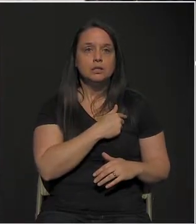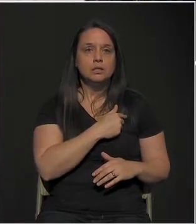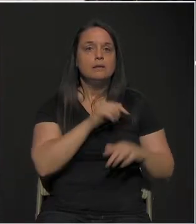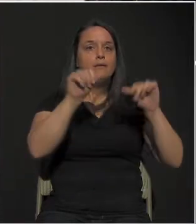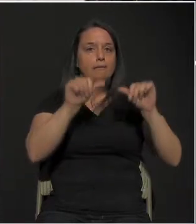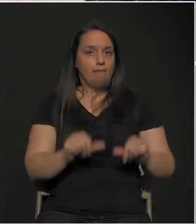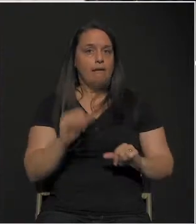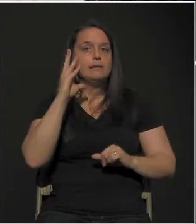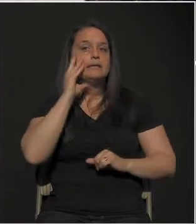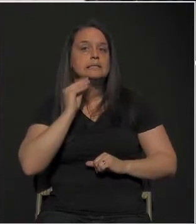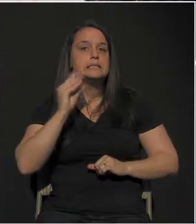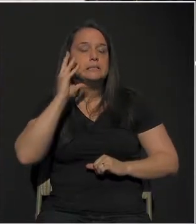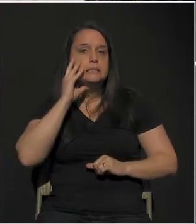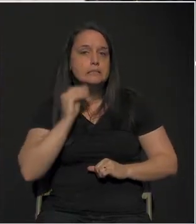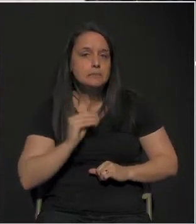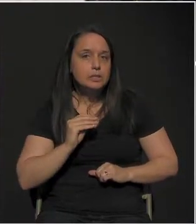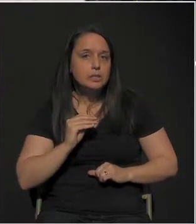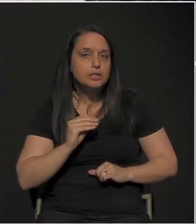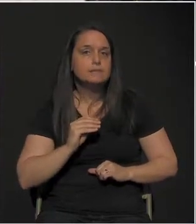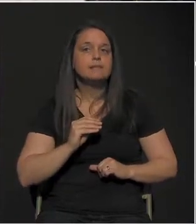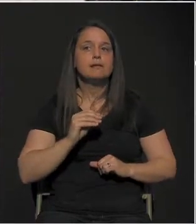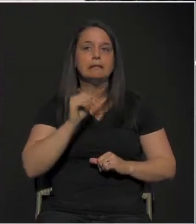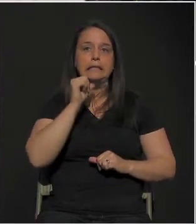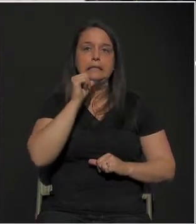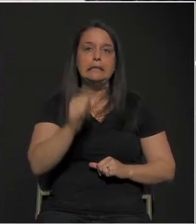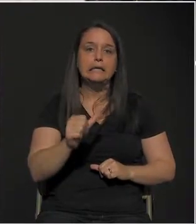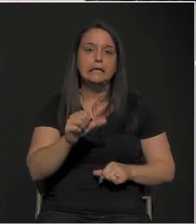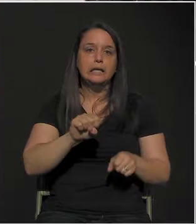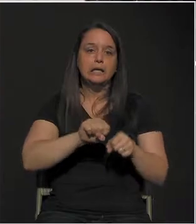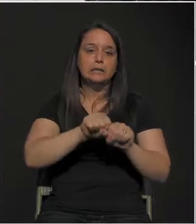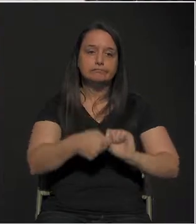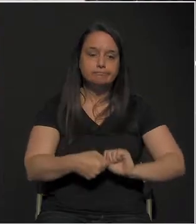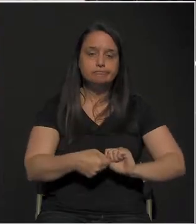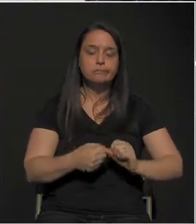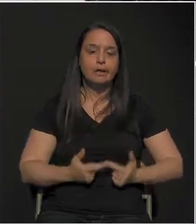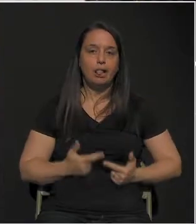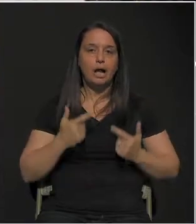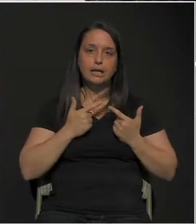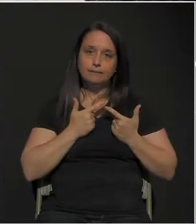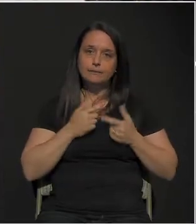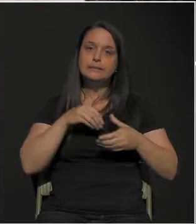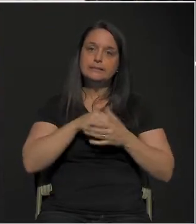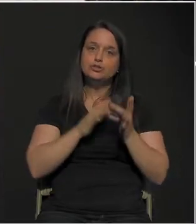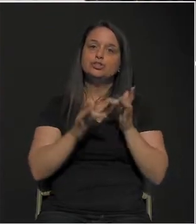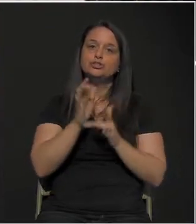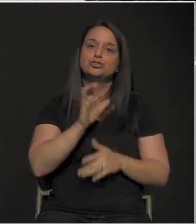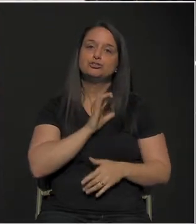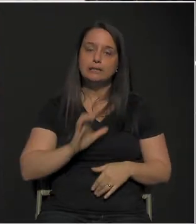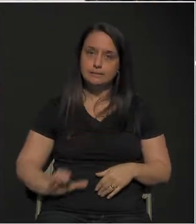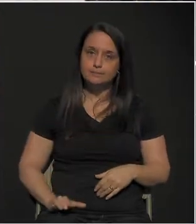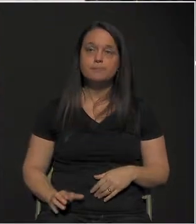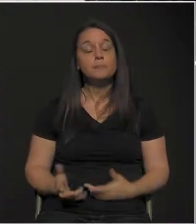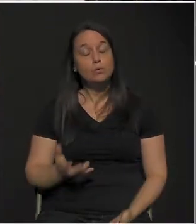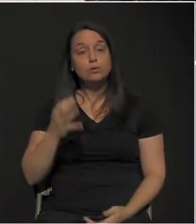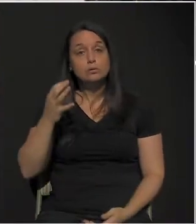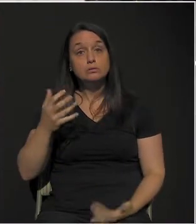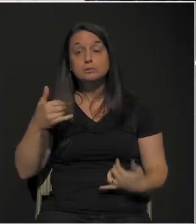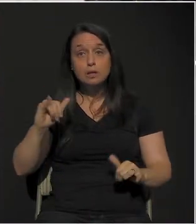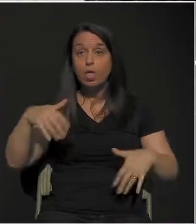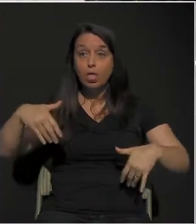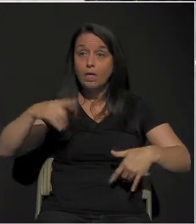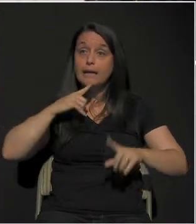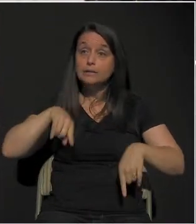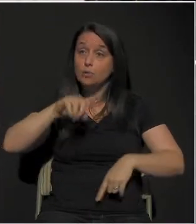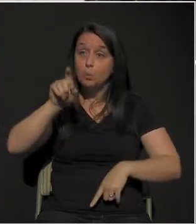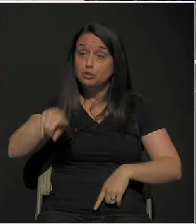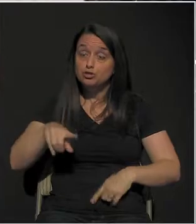can experience an incorruptible life in Jesus Christ. Well, Christian, you still haven't answered the question. If that's the